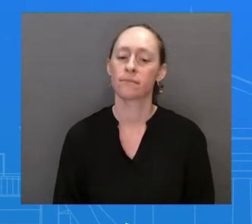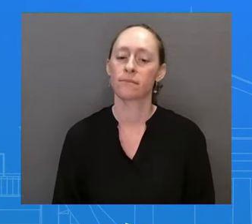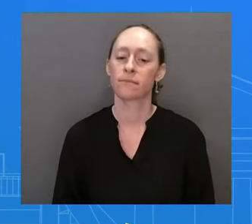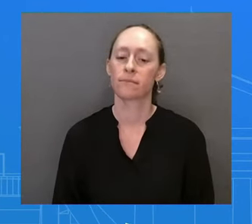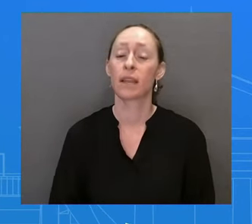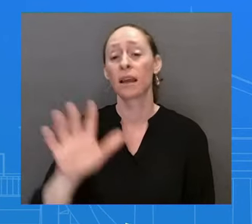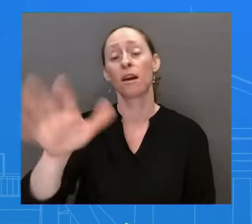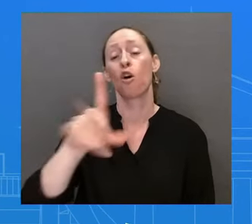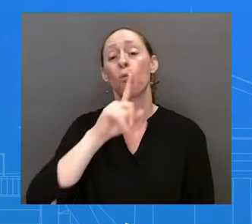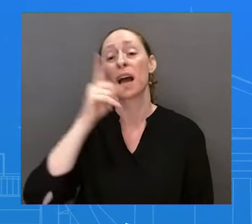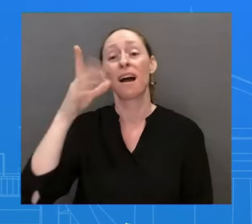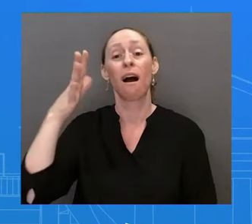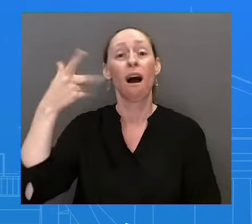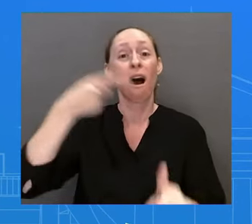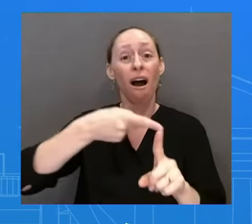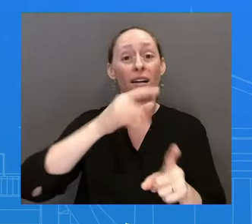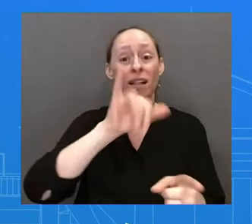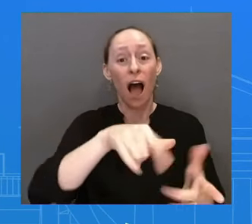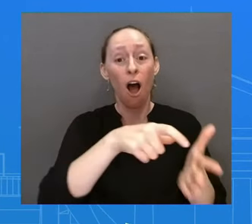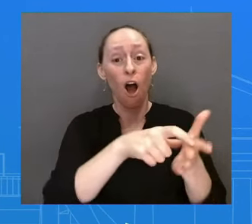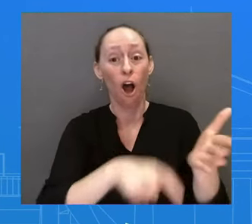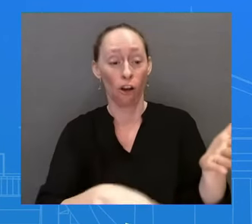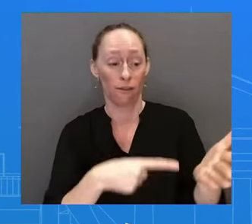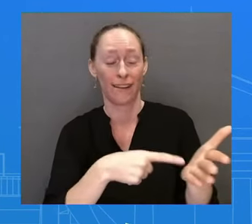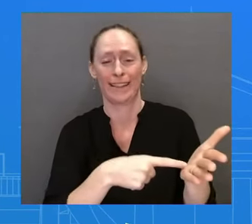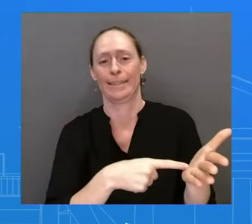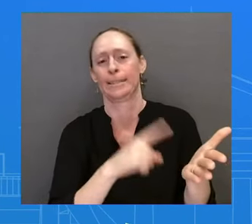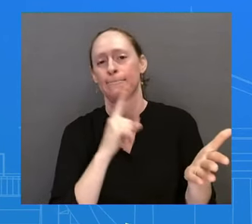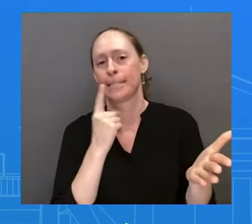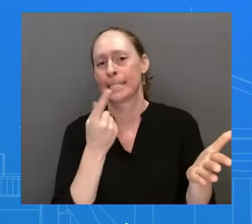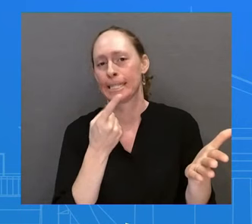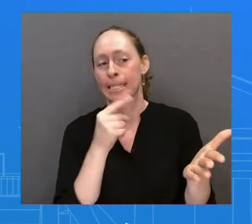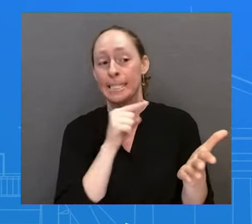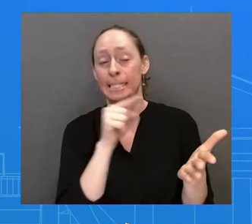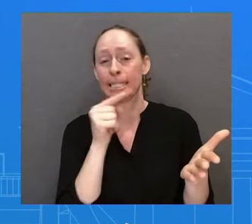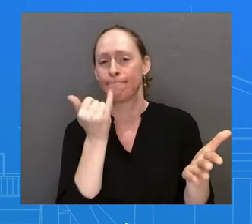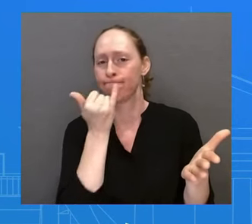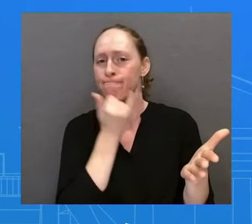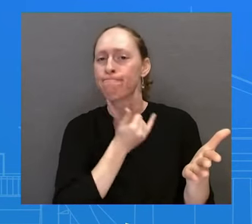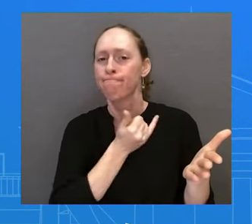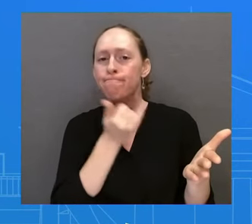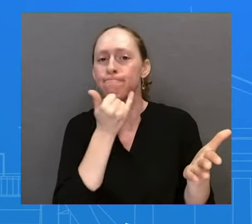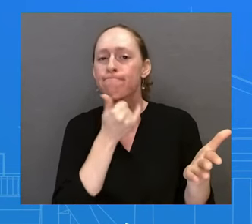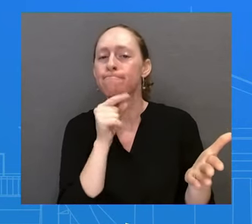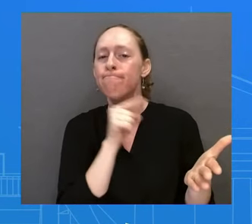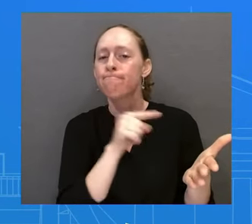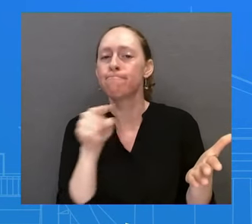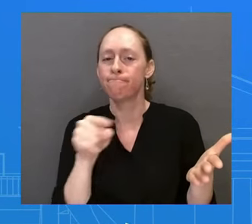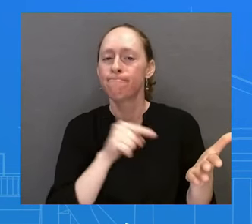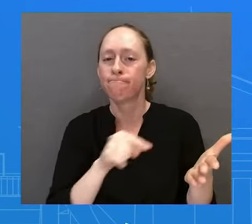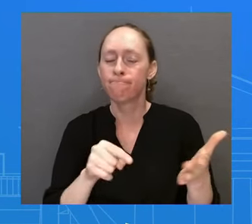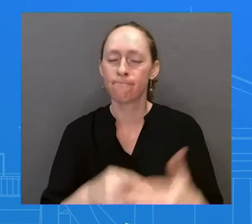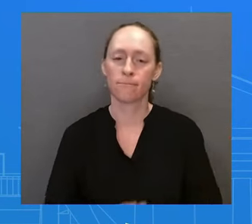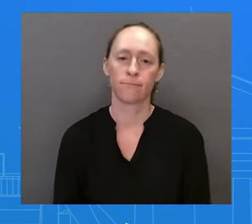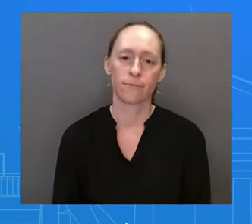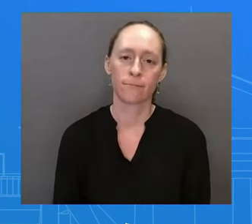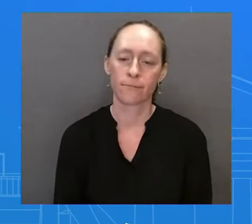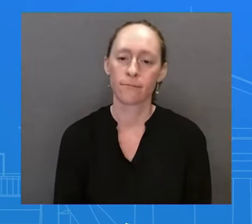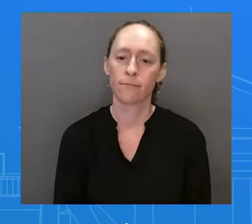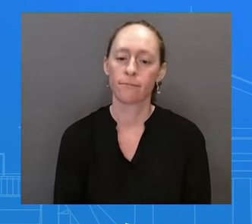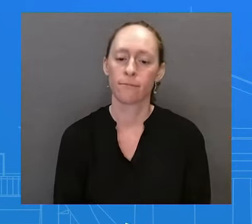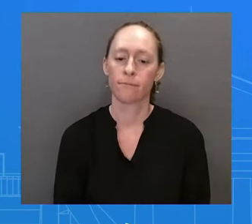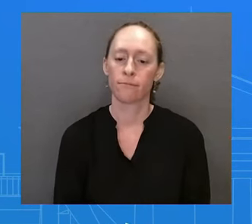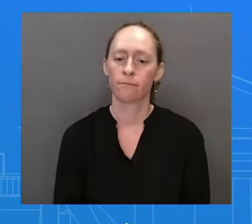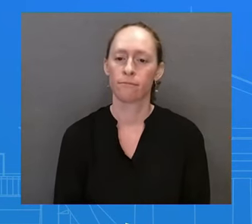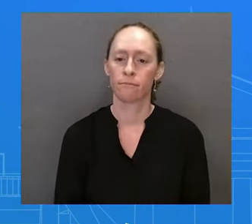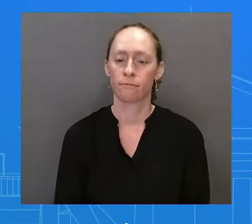After the first reports, we worked to get some additional context downgraded, but even that had to be carefully